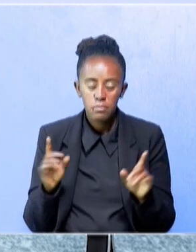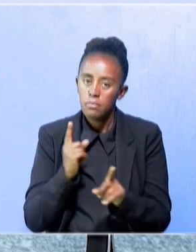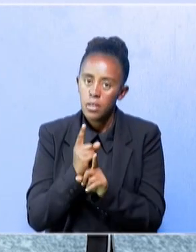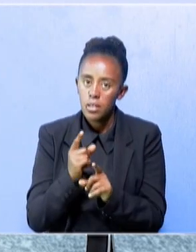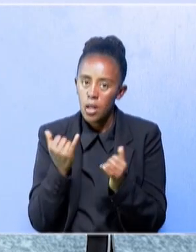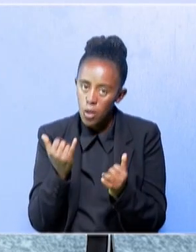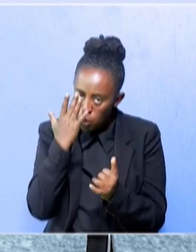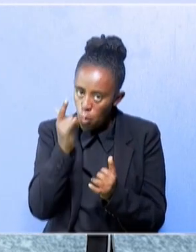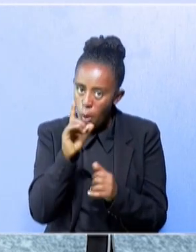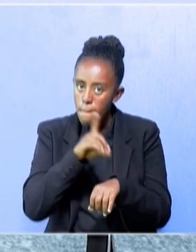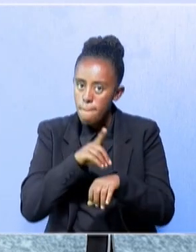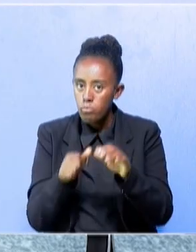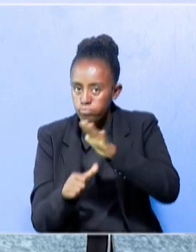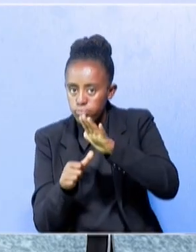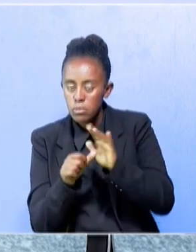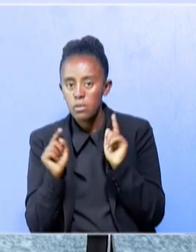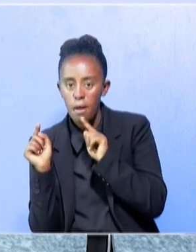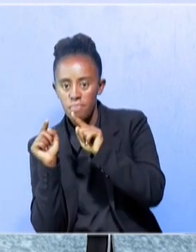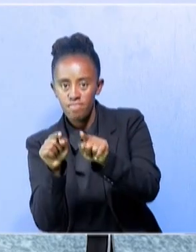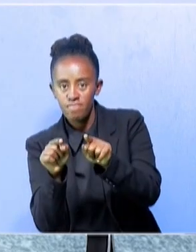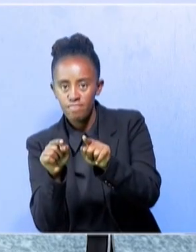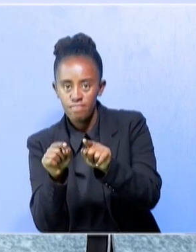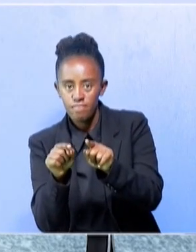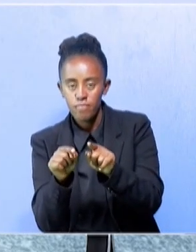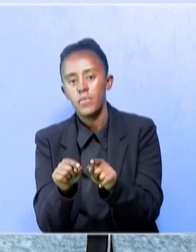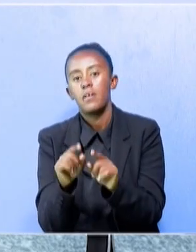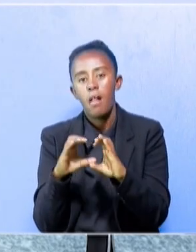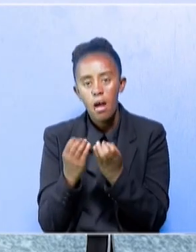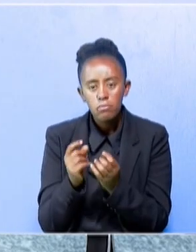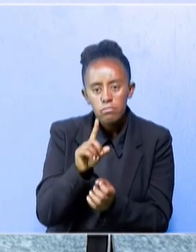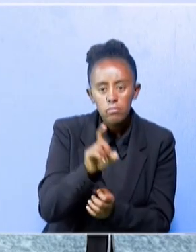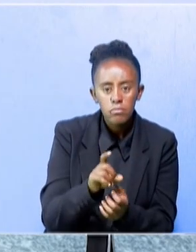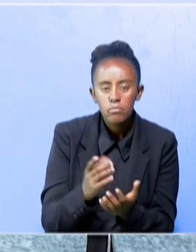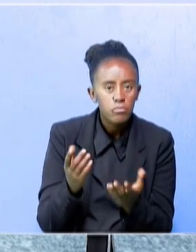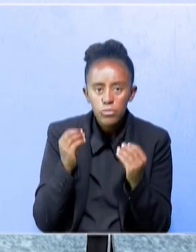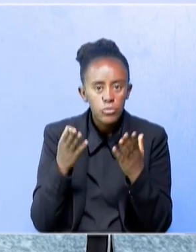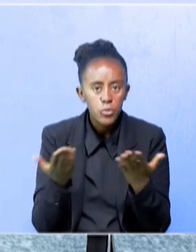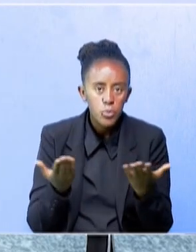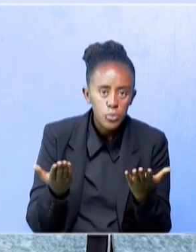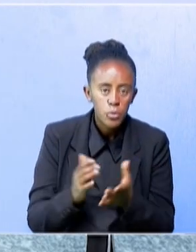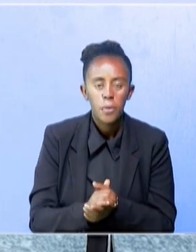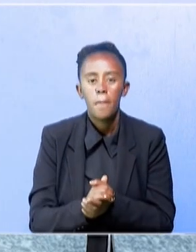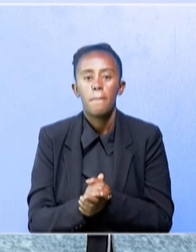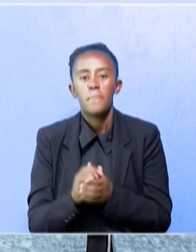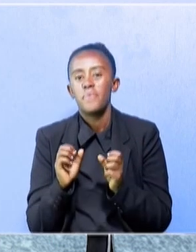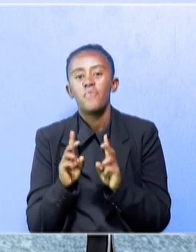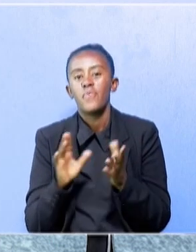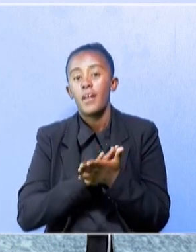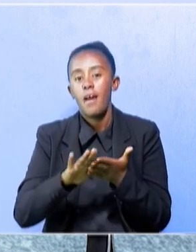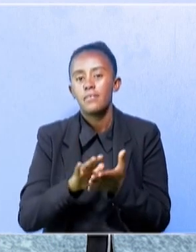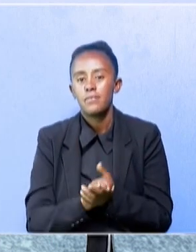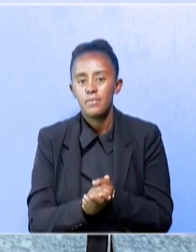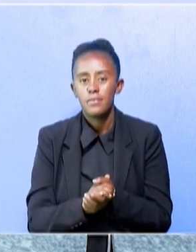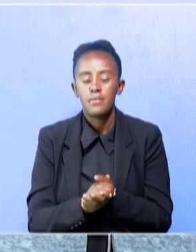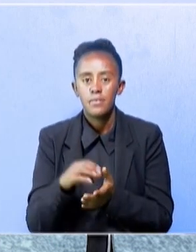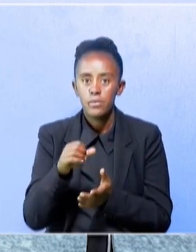why your principal or school director came to your class and asked this question. Very nice. The other one